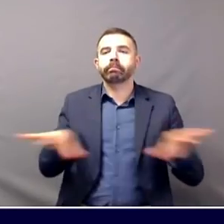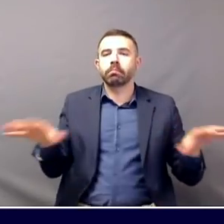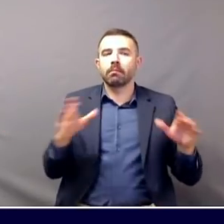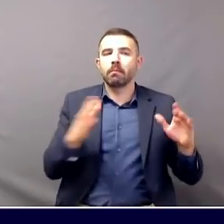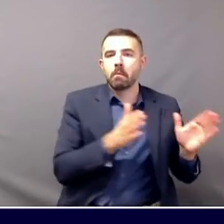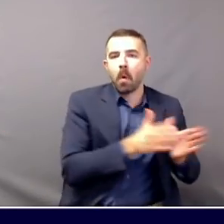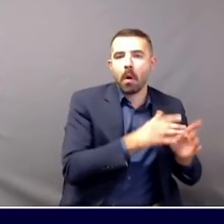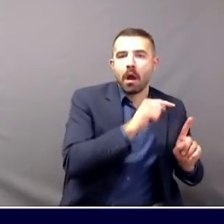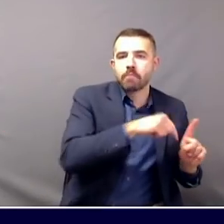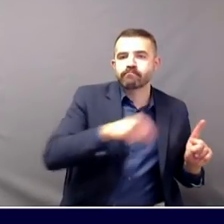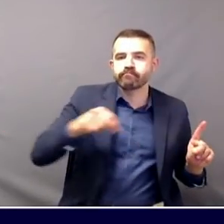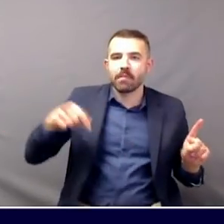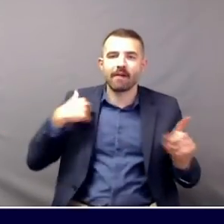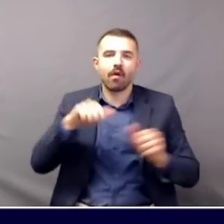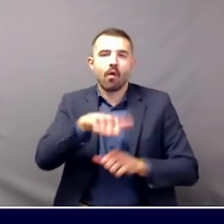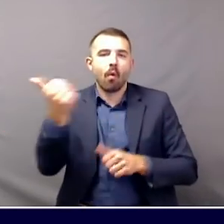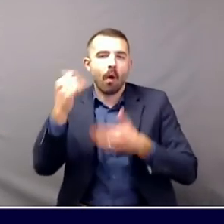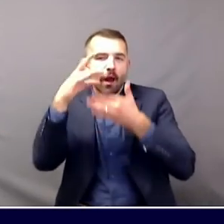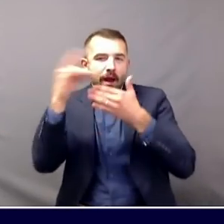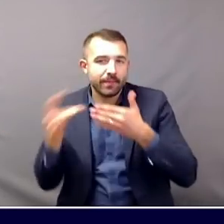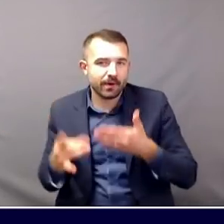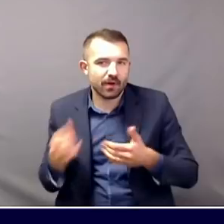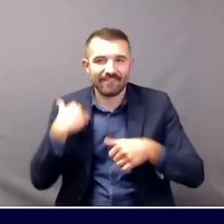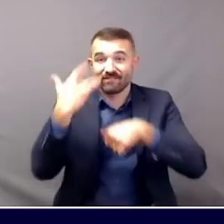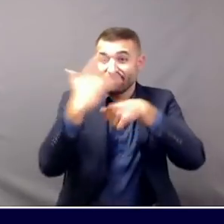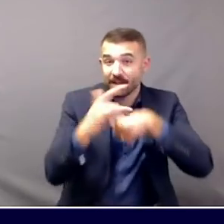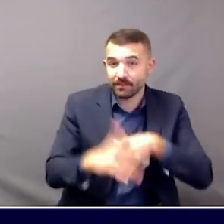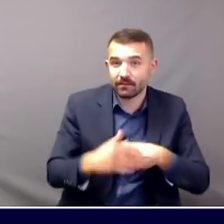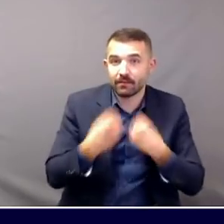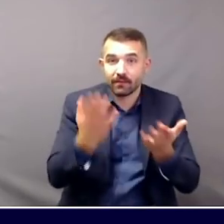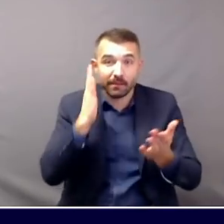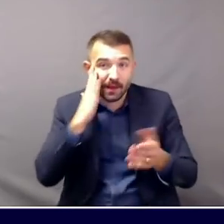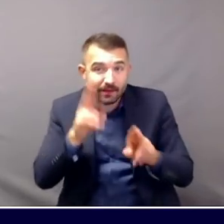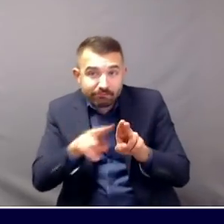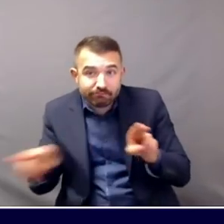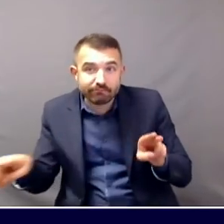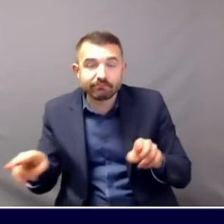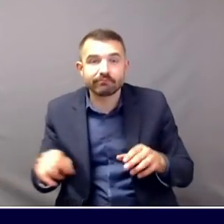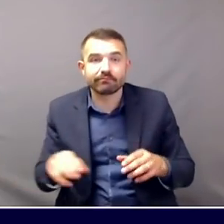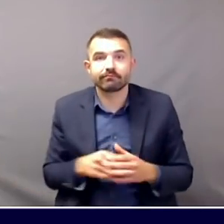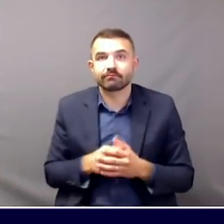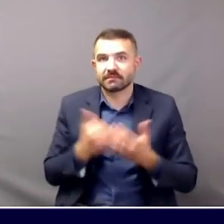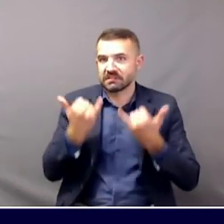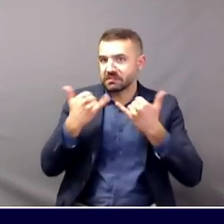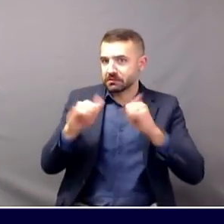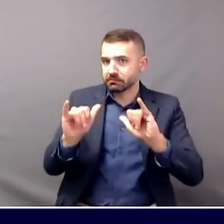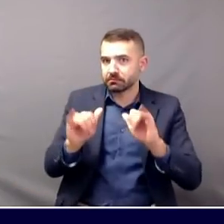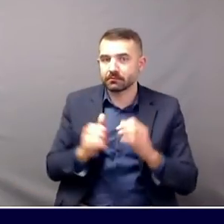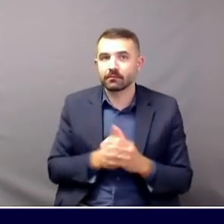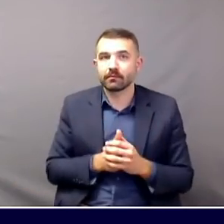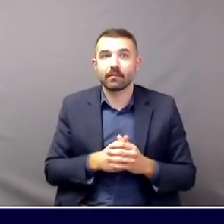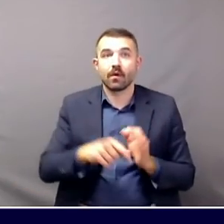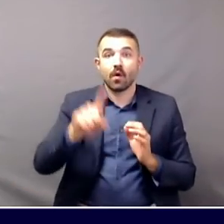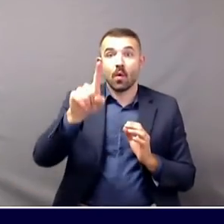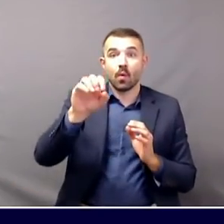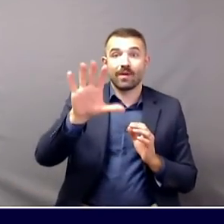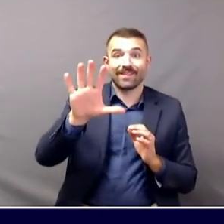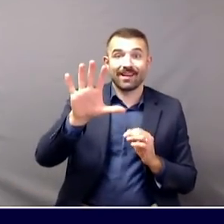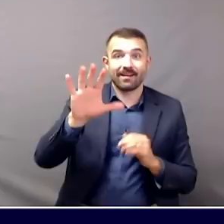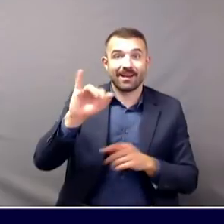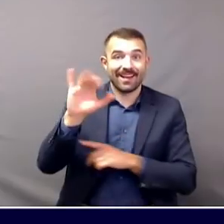important, Rebecca, that's not really captured in that 105 is the number of beds that can be converted